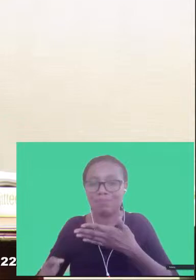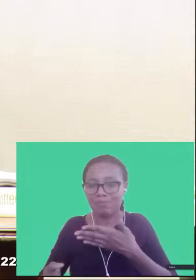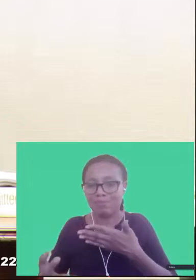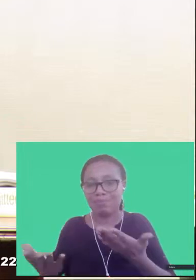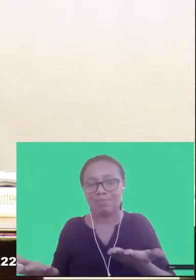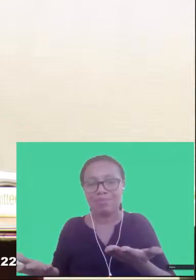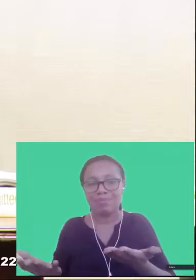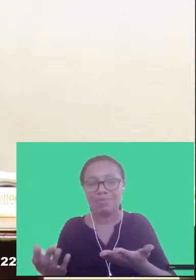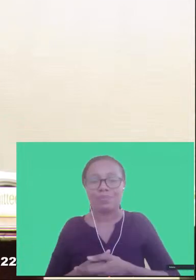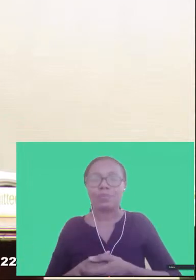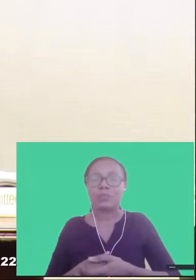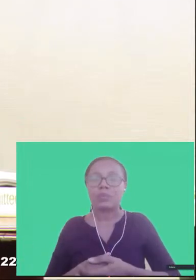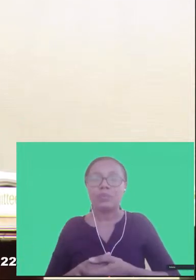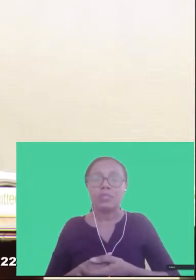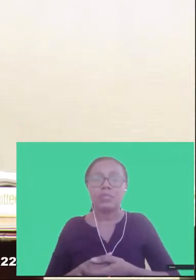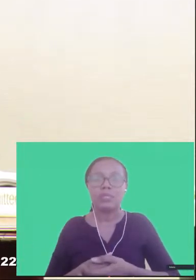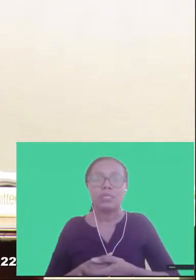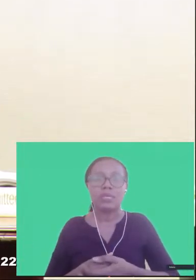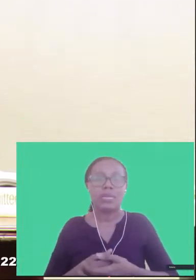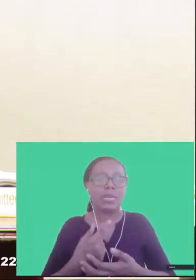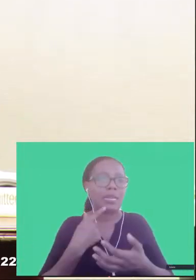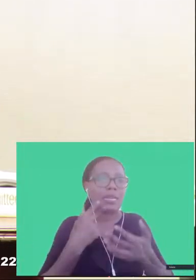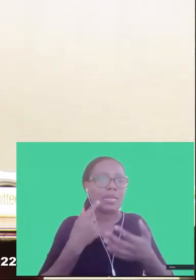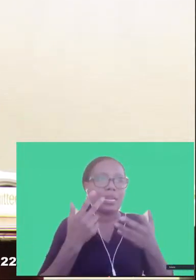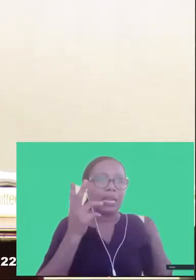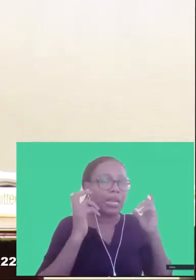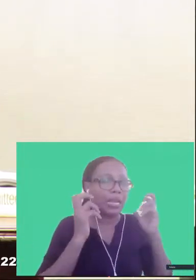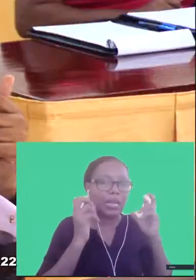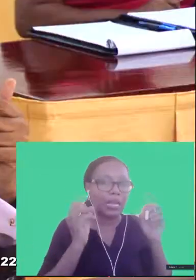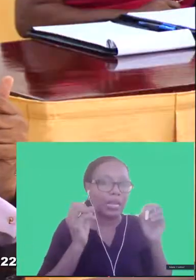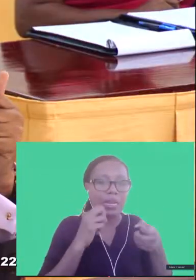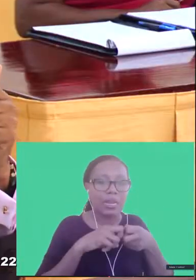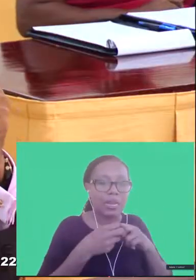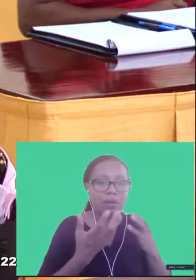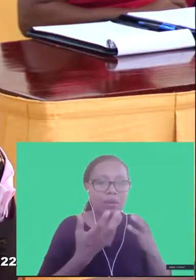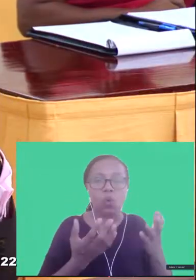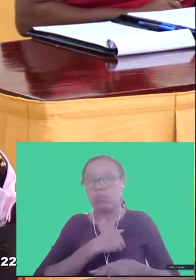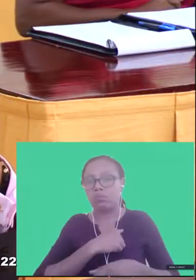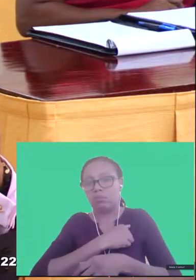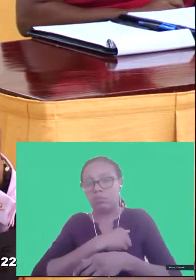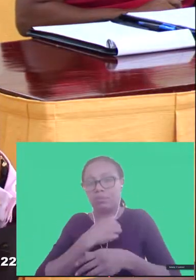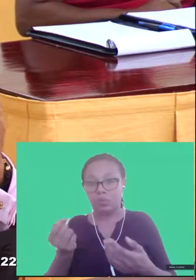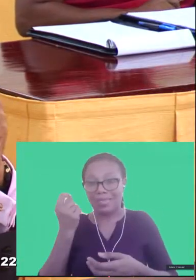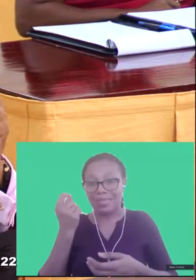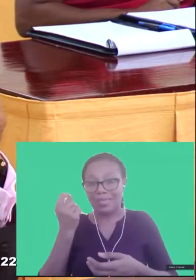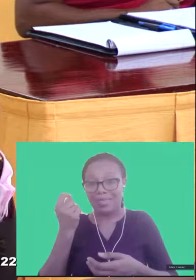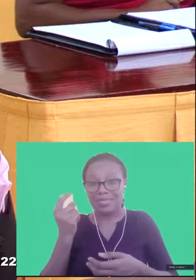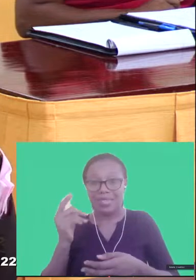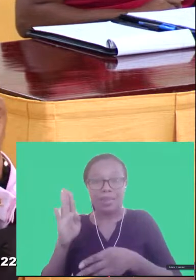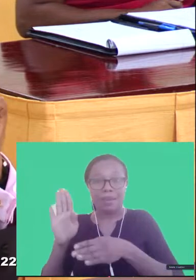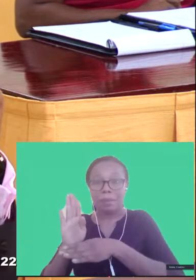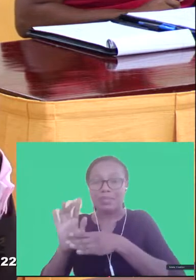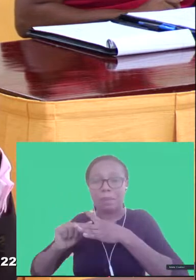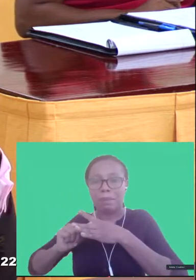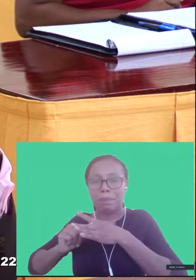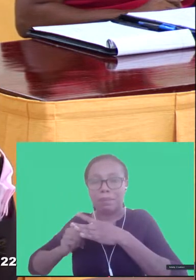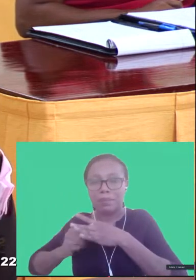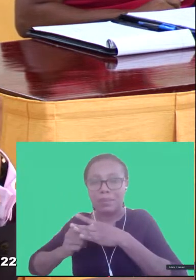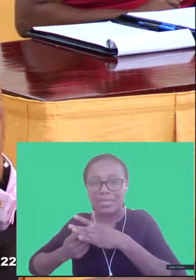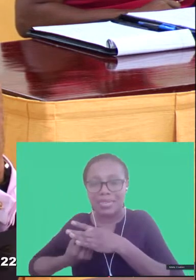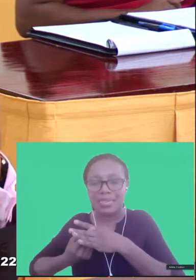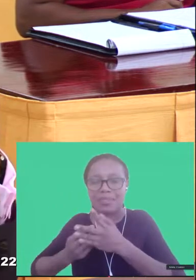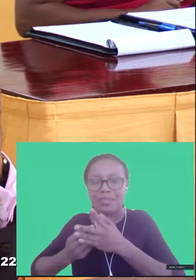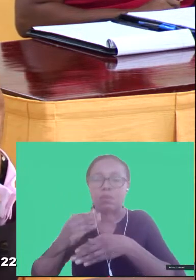that start and fail, or businesses, ma'am, where one generation has operated